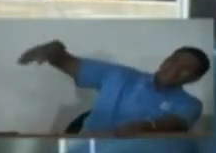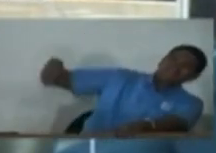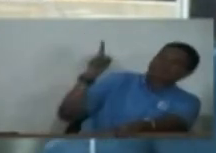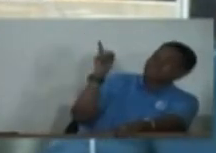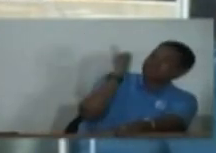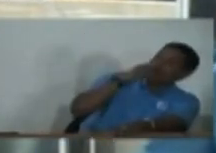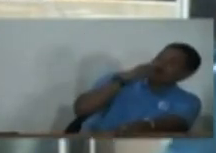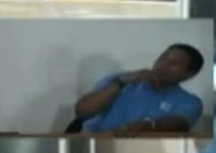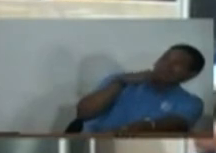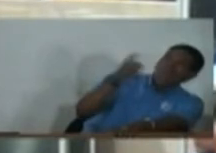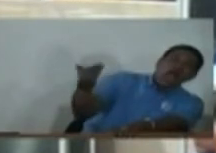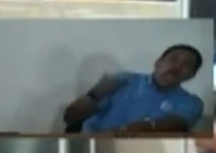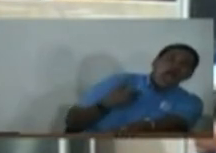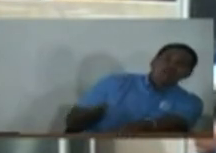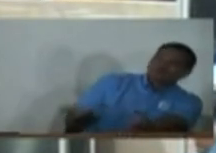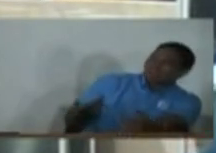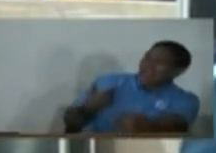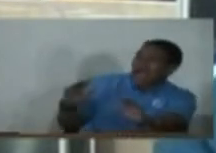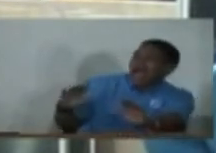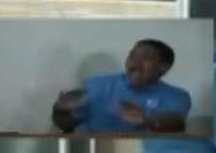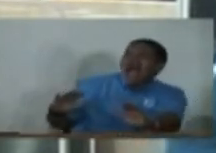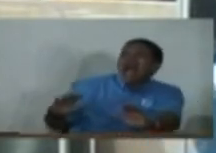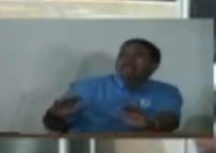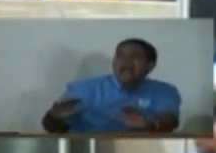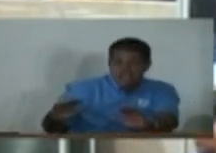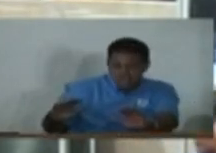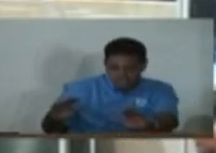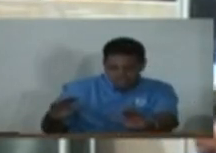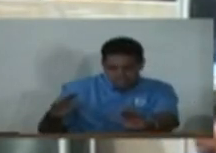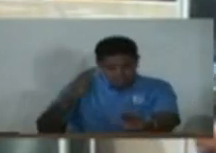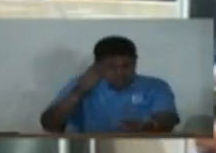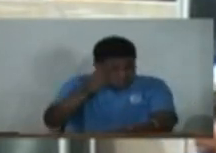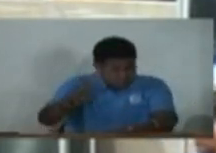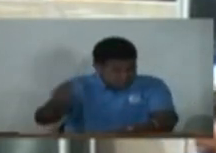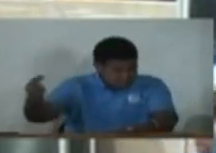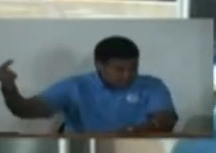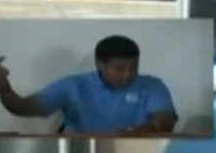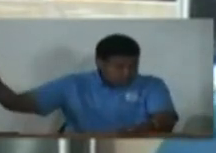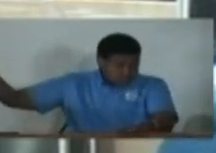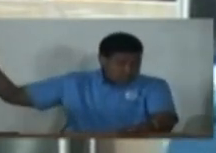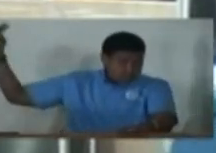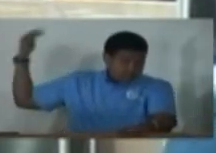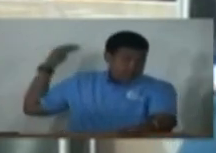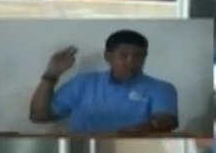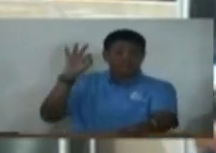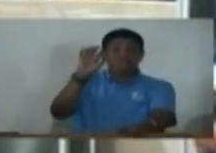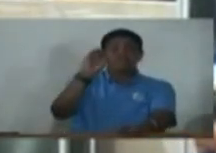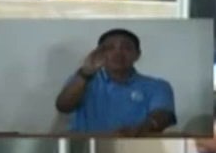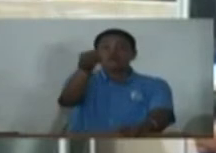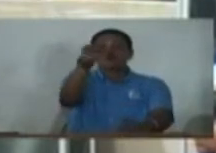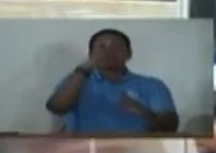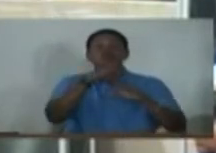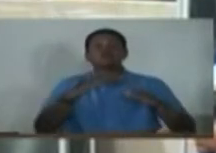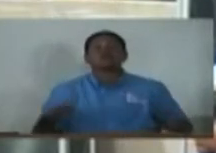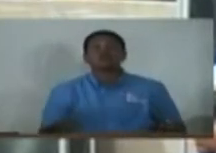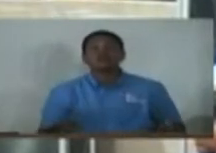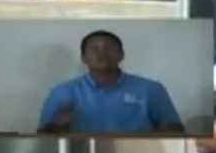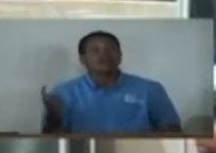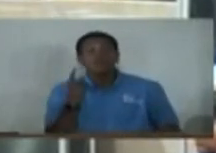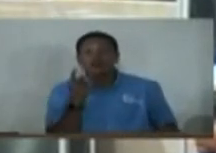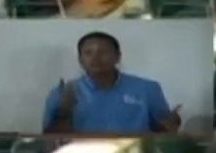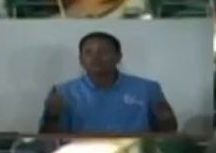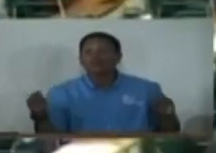or just cast your mind back to where we were in February, where you were silent, we never heard you.